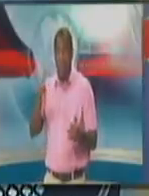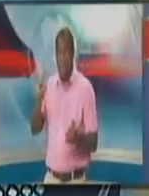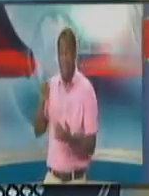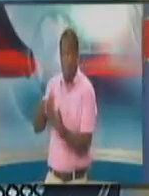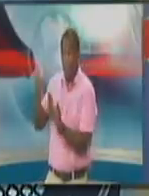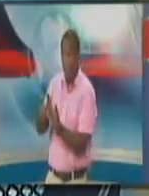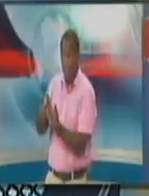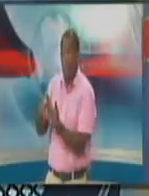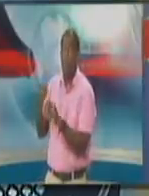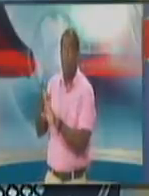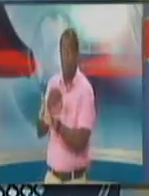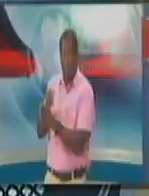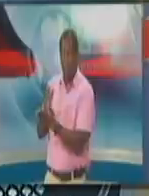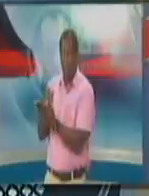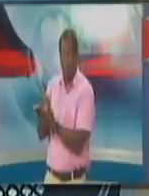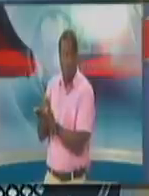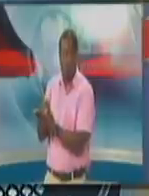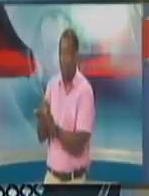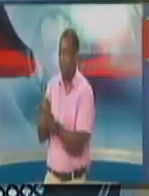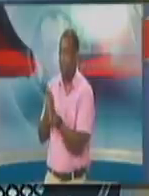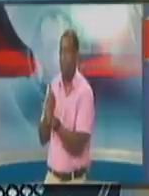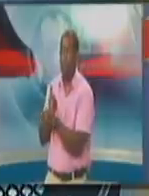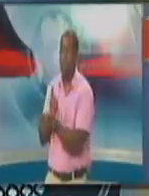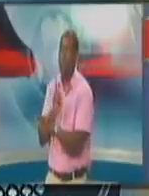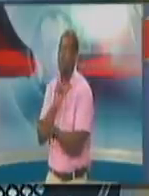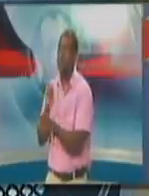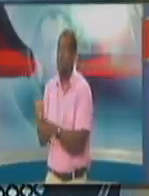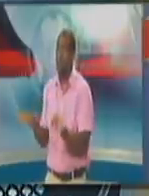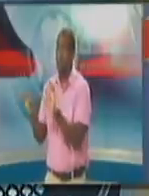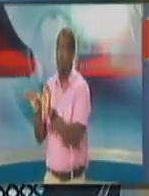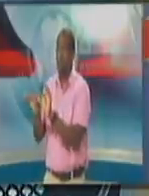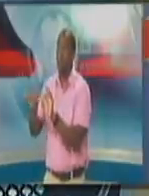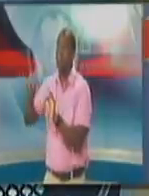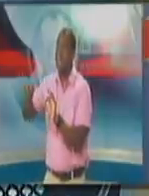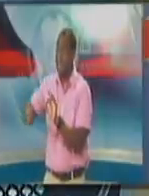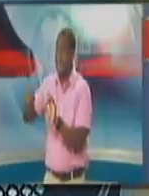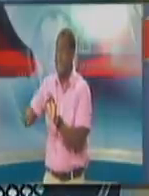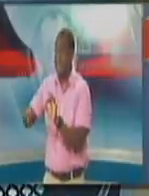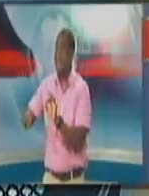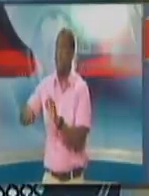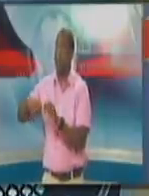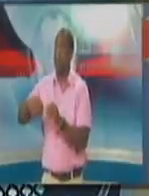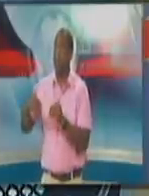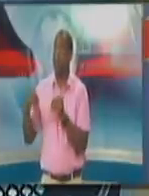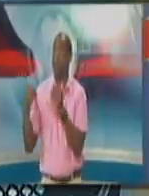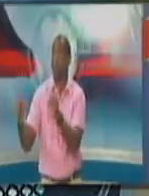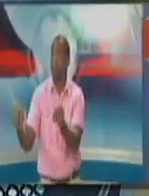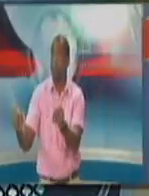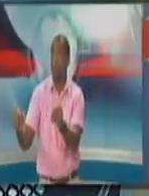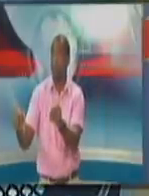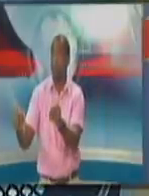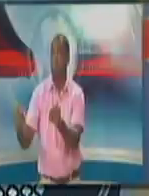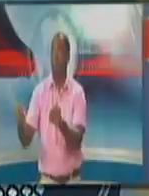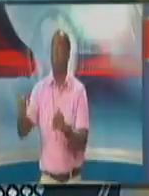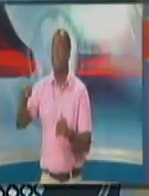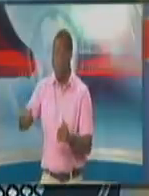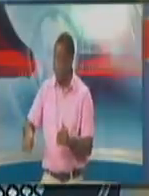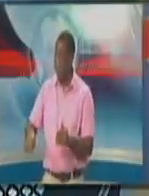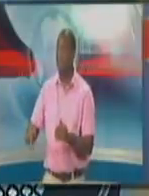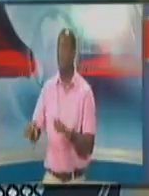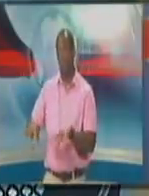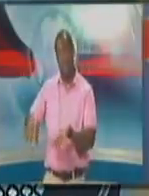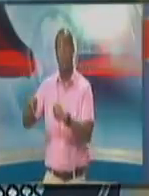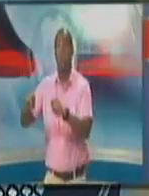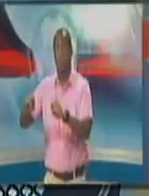us how important it is for services to be available to people close to where they are, so that they don't